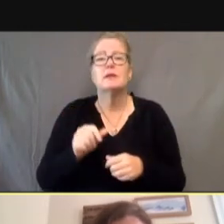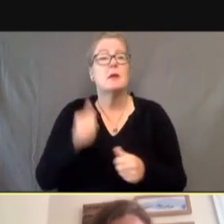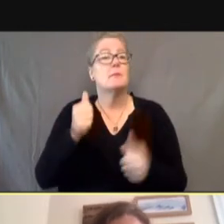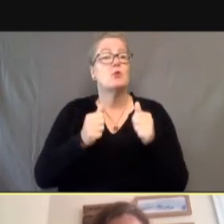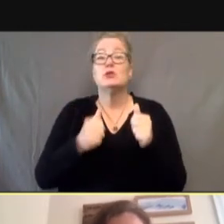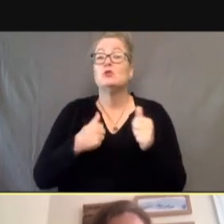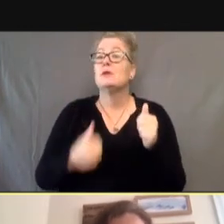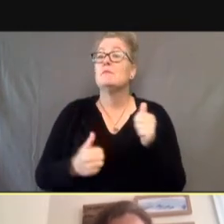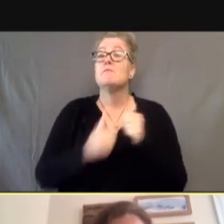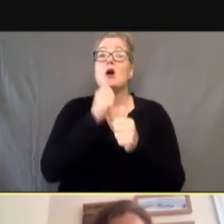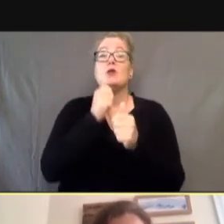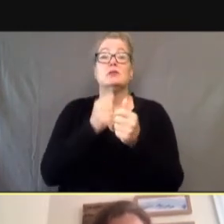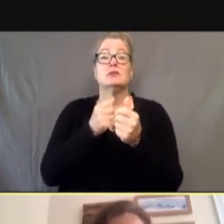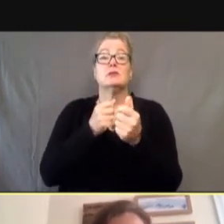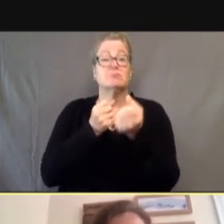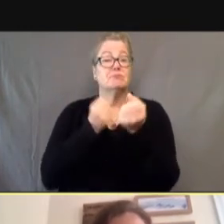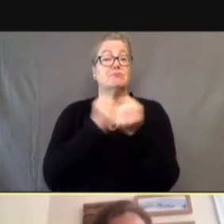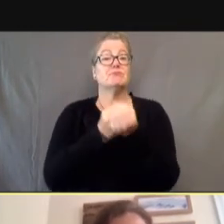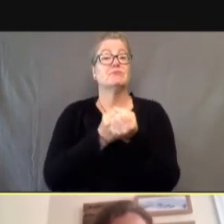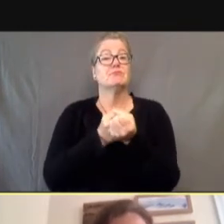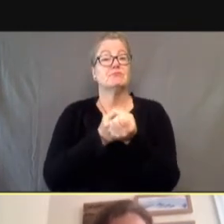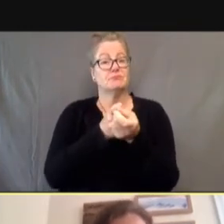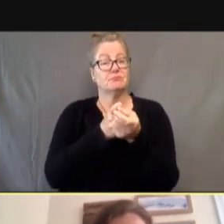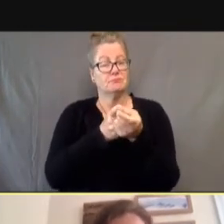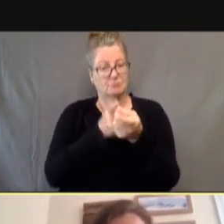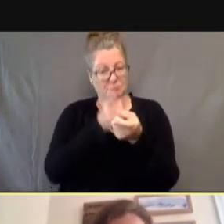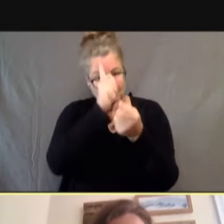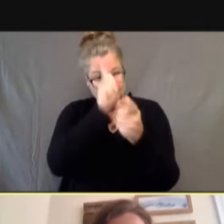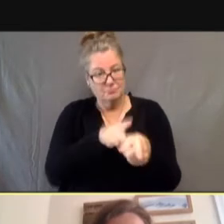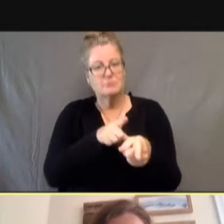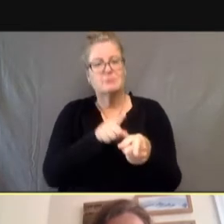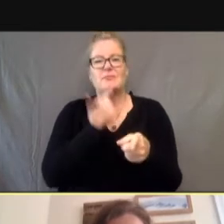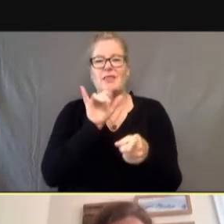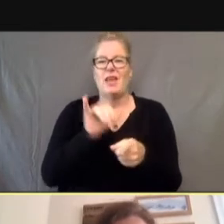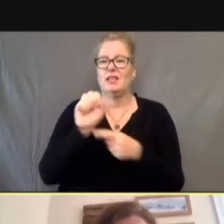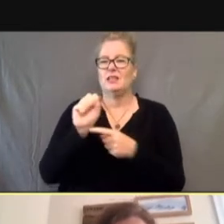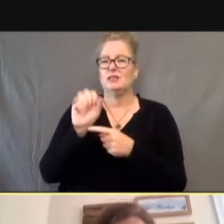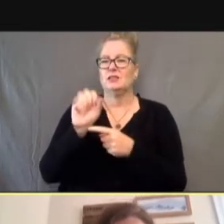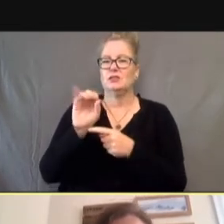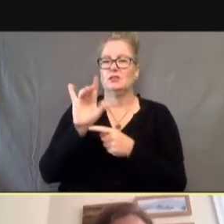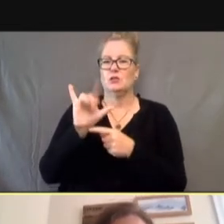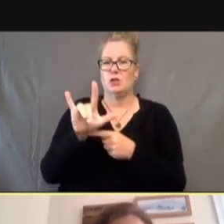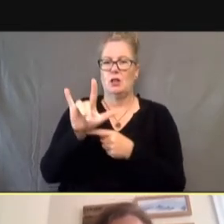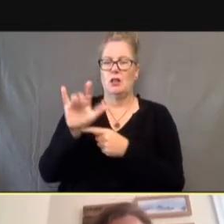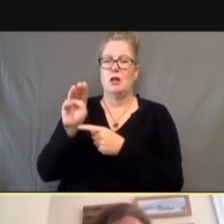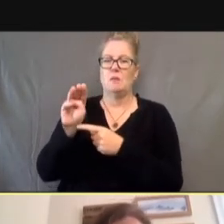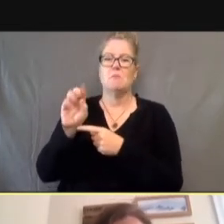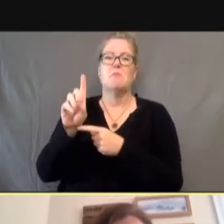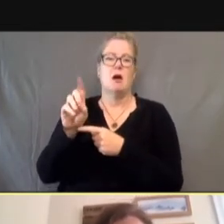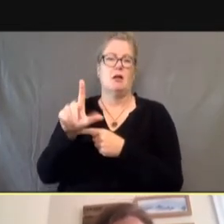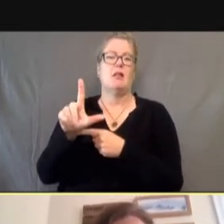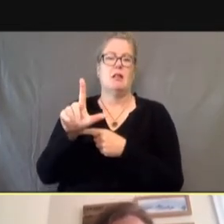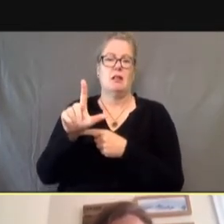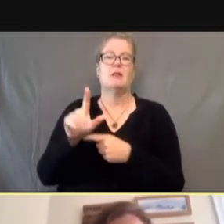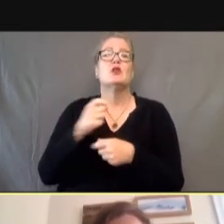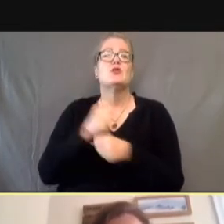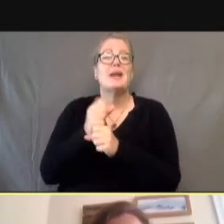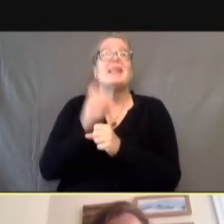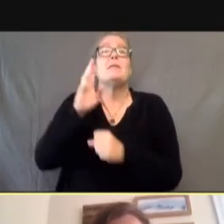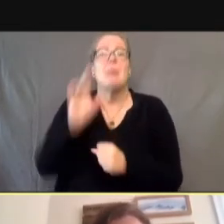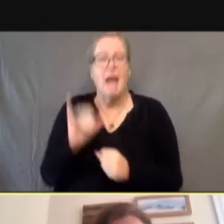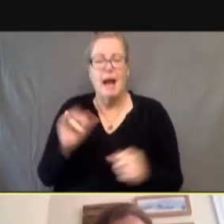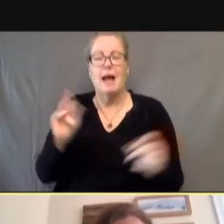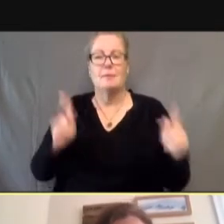model. The social model was created largely by individuals with disability and defines disability as the consequence